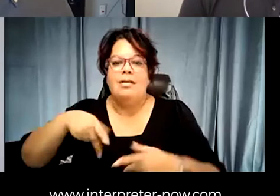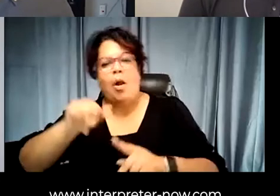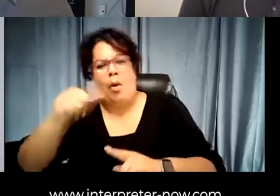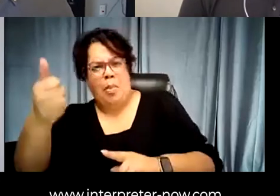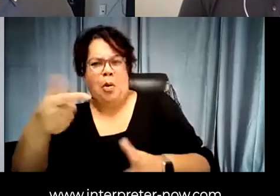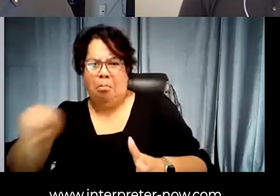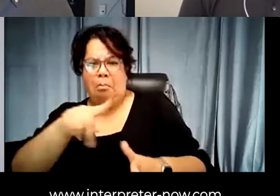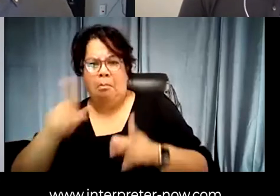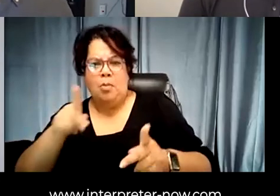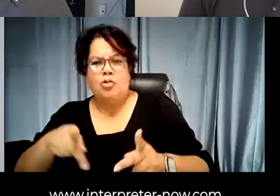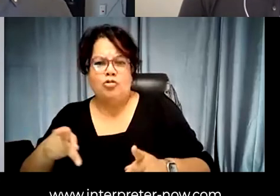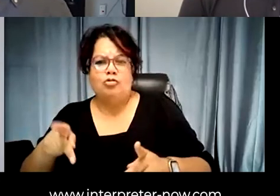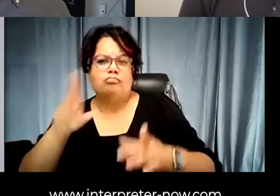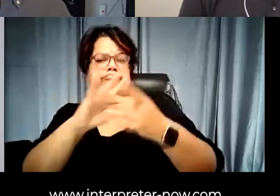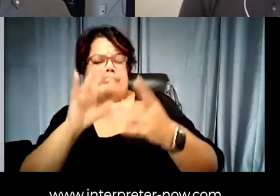well.